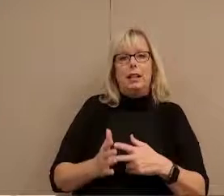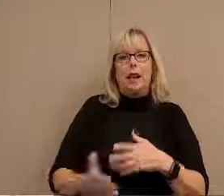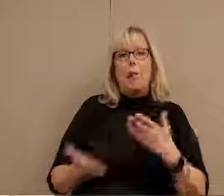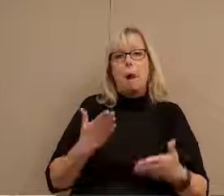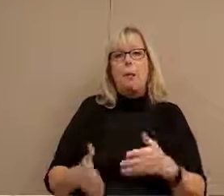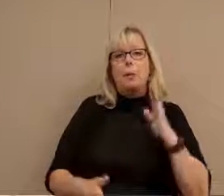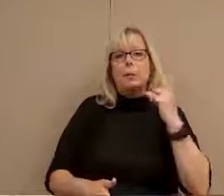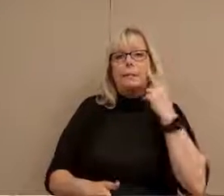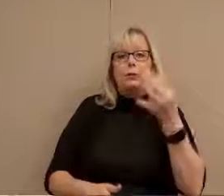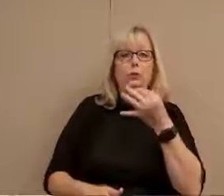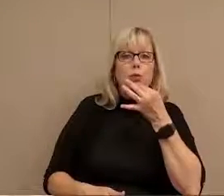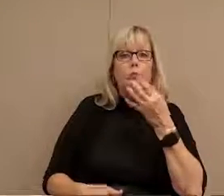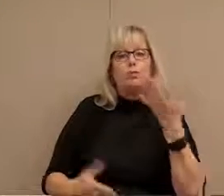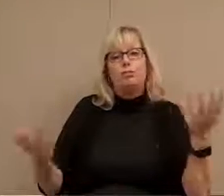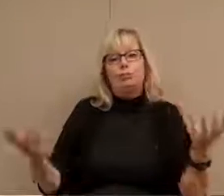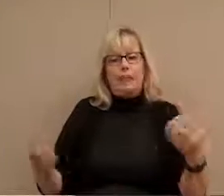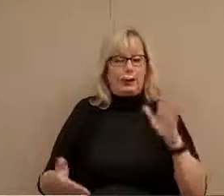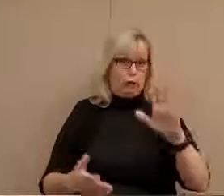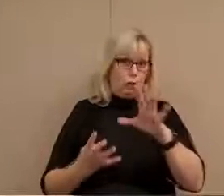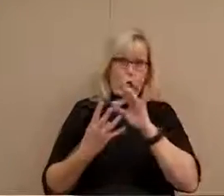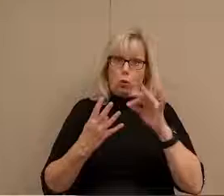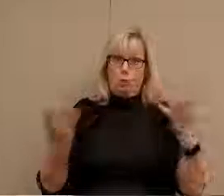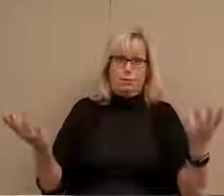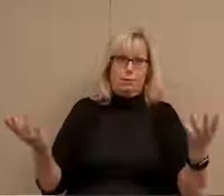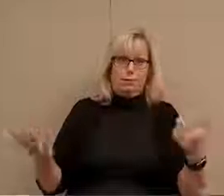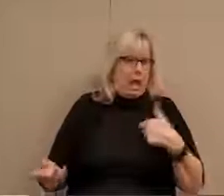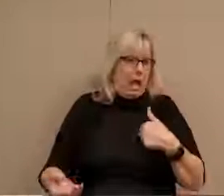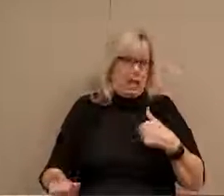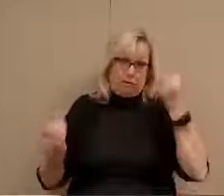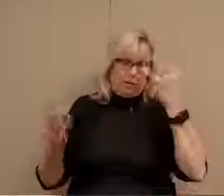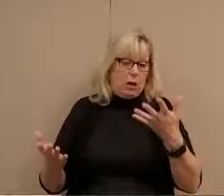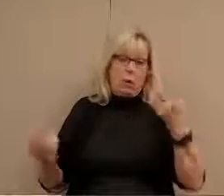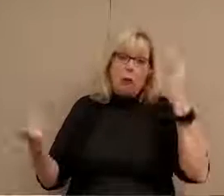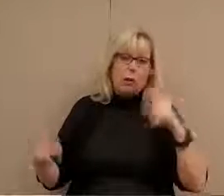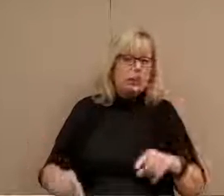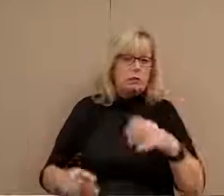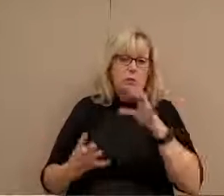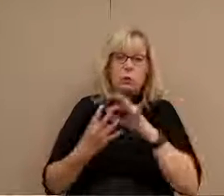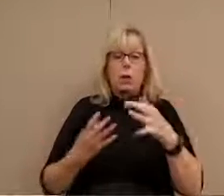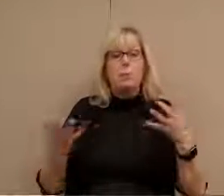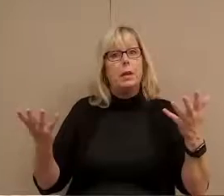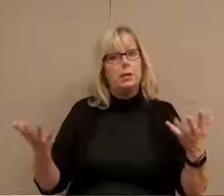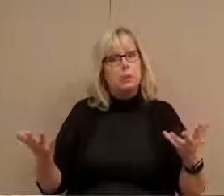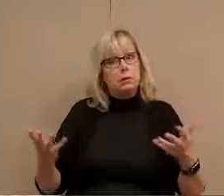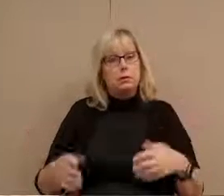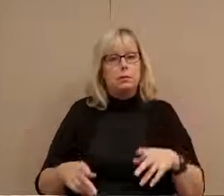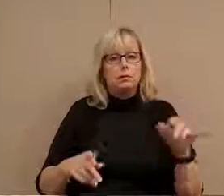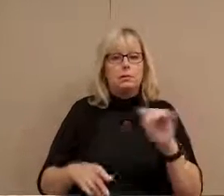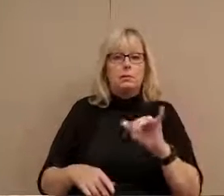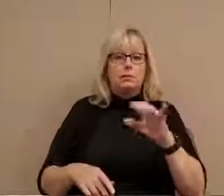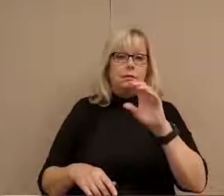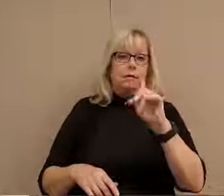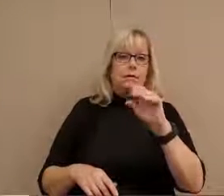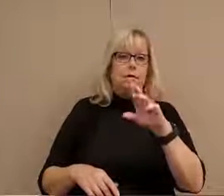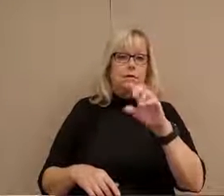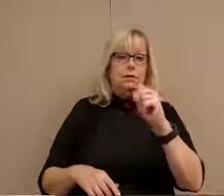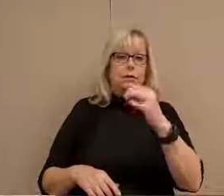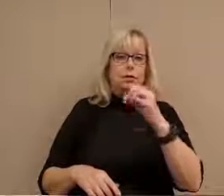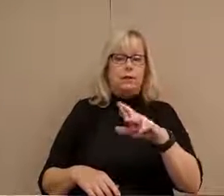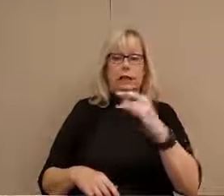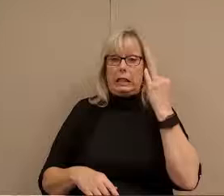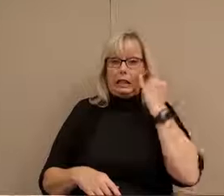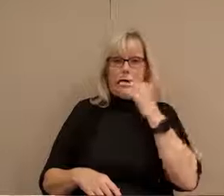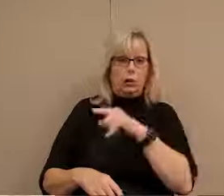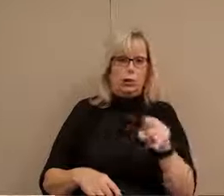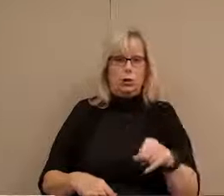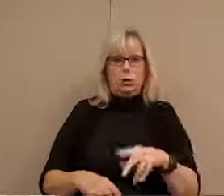just heard Mr. McManus say that, Chairman has said that, I've said that, we've all said that. But as Dr. Schaefer said, that for those of you